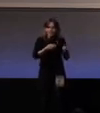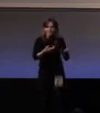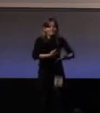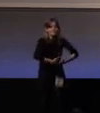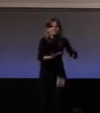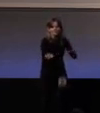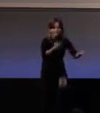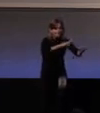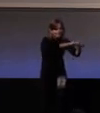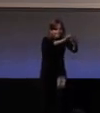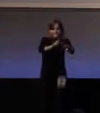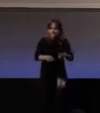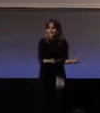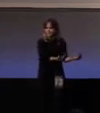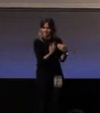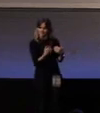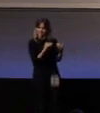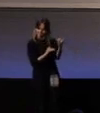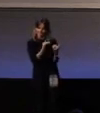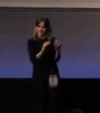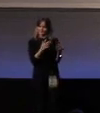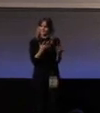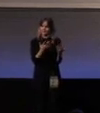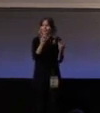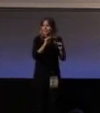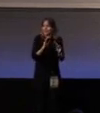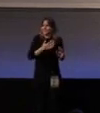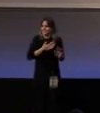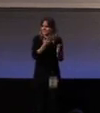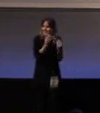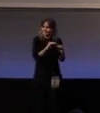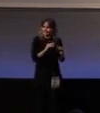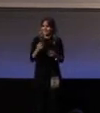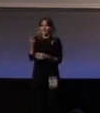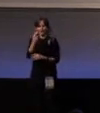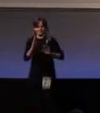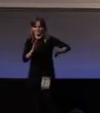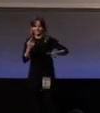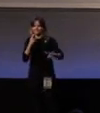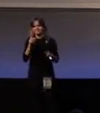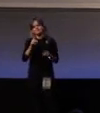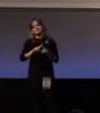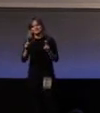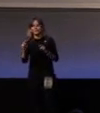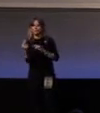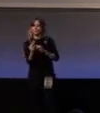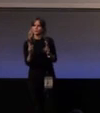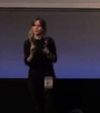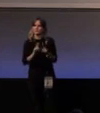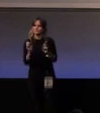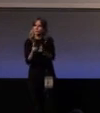level is al hun level the artist' just who just another way of looking and other form